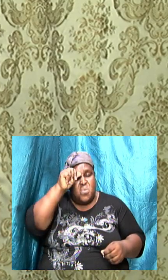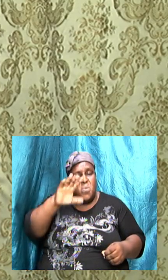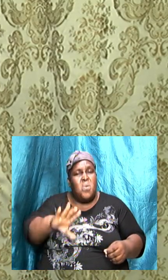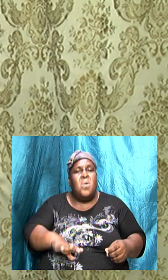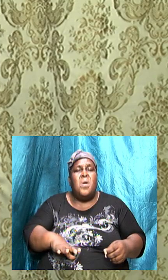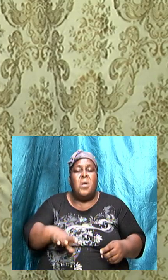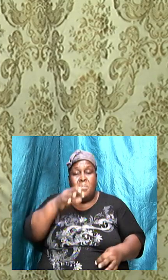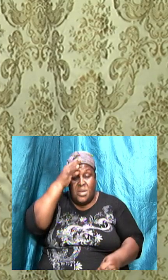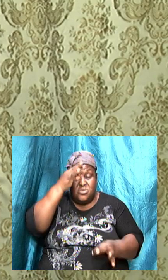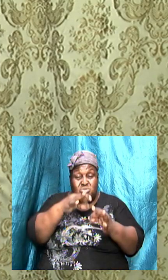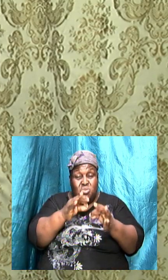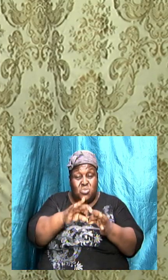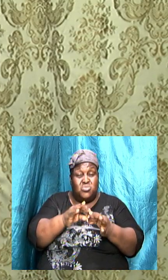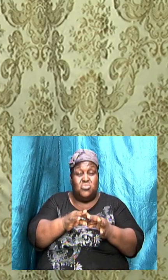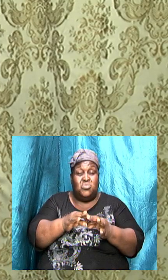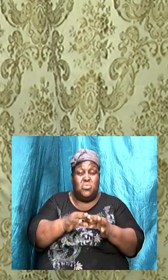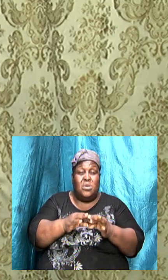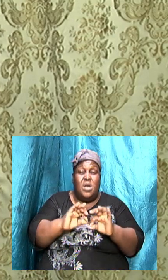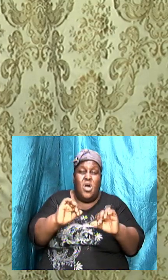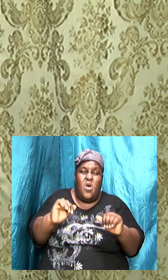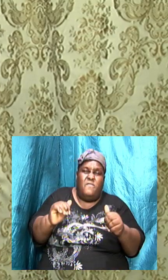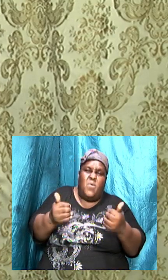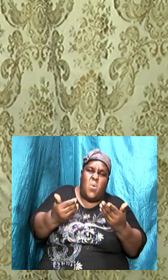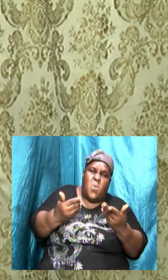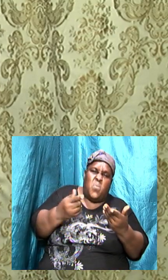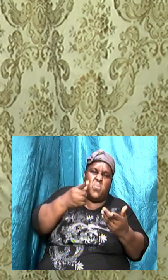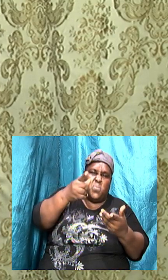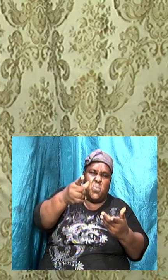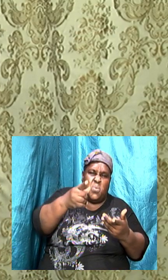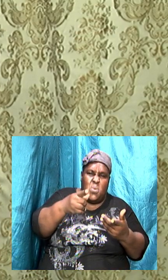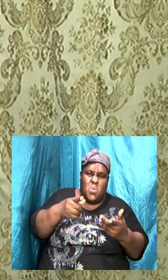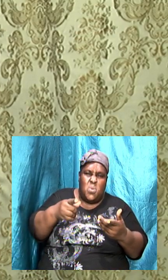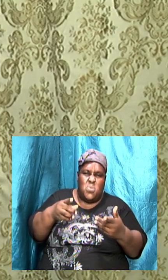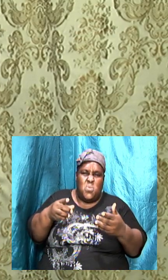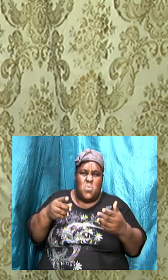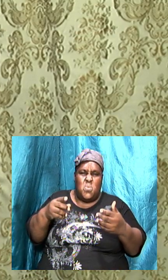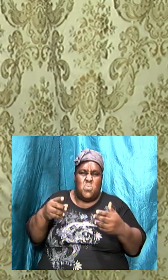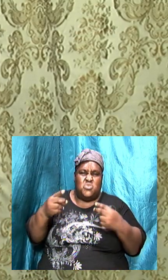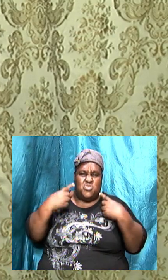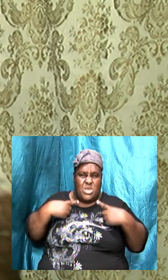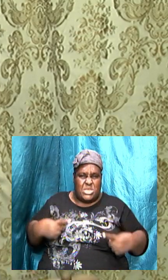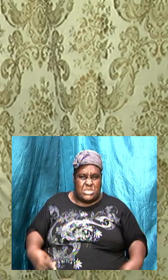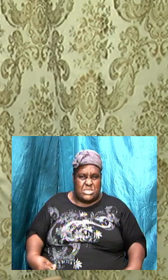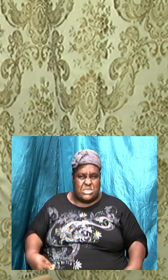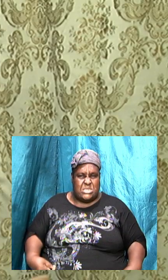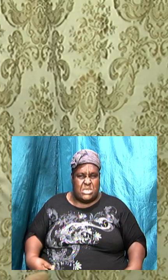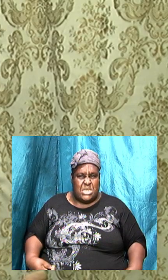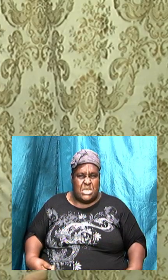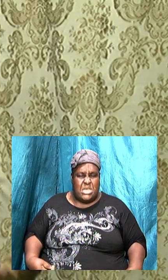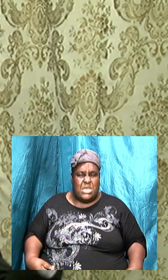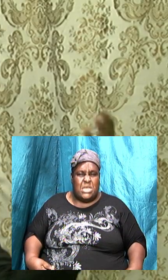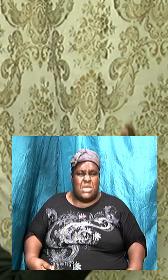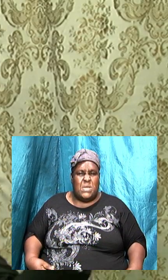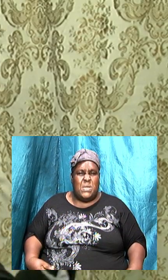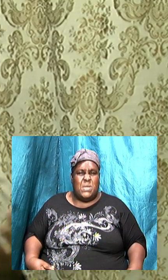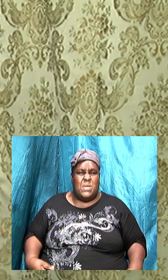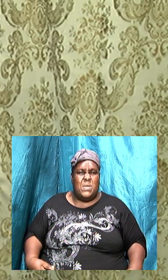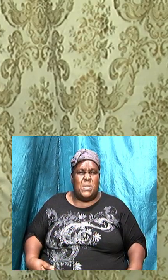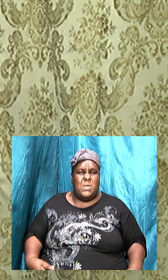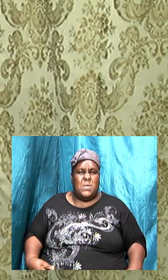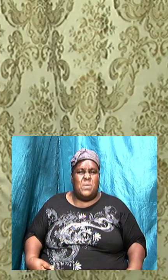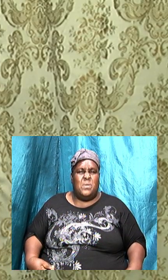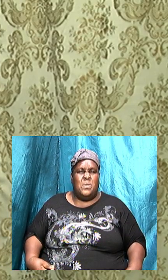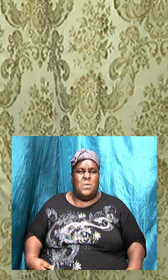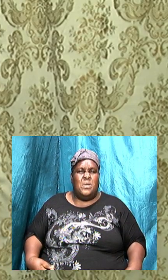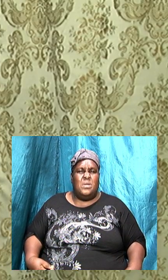in relation to how you look. We're not judging anybody. We're just using the word and presenting the word. They could have said it back